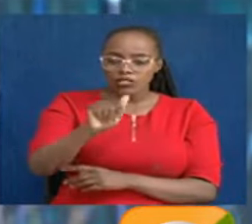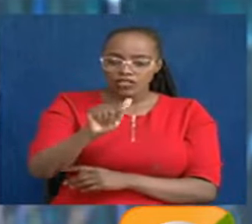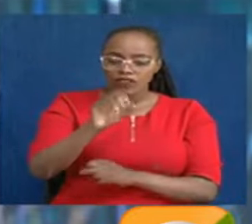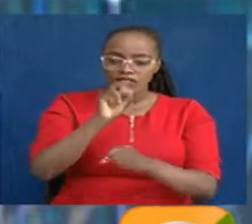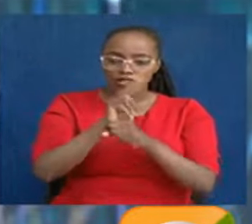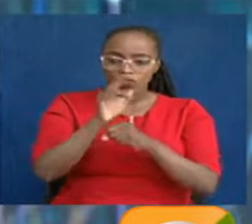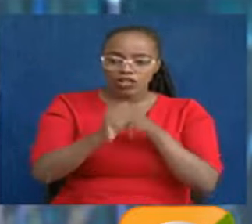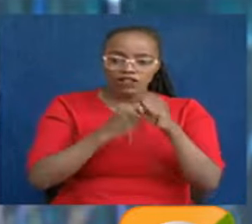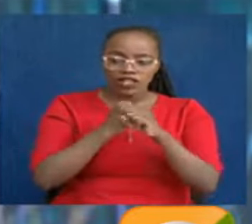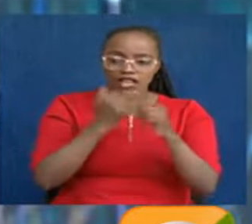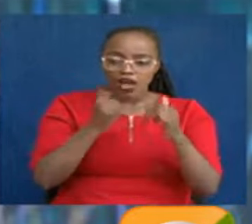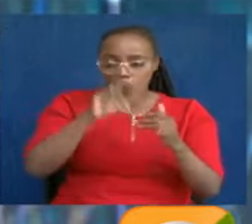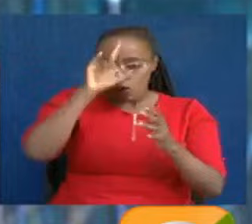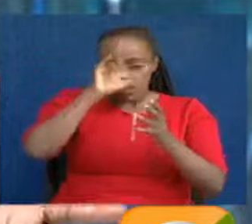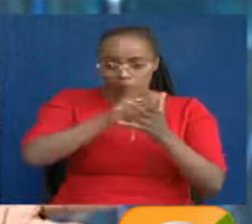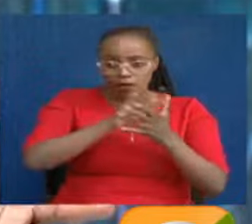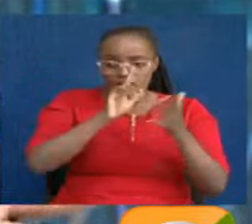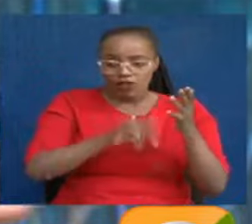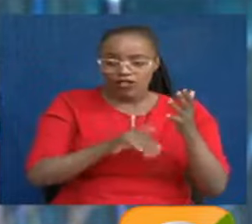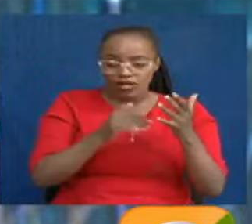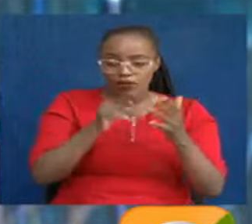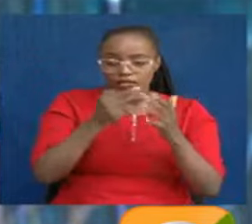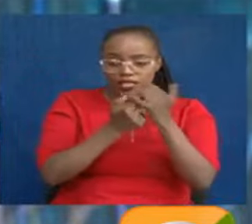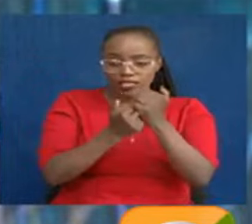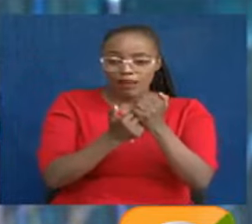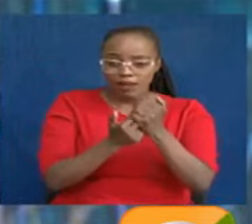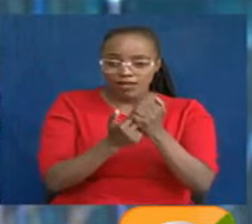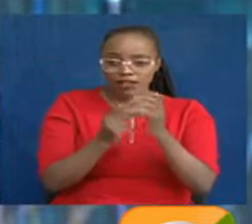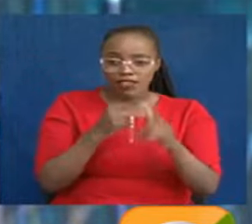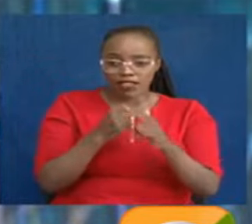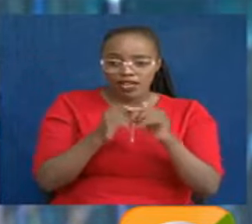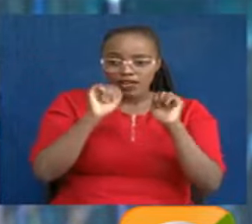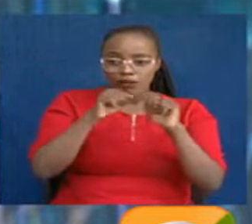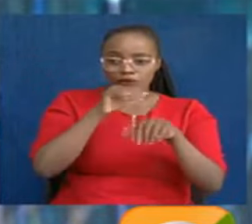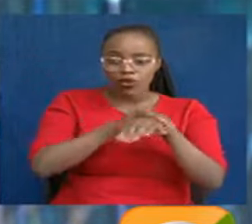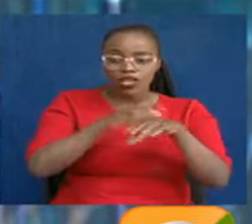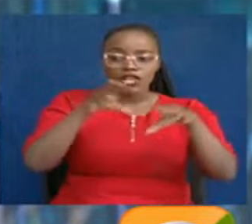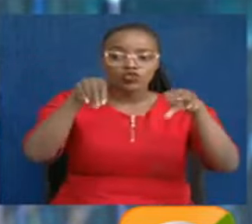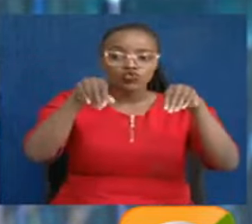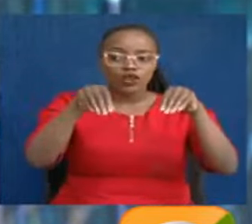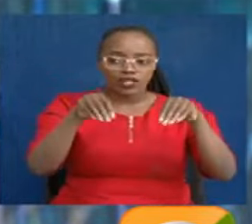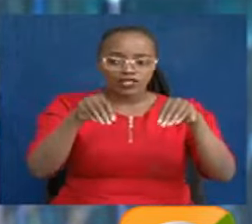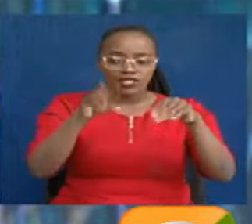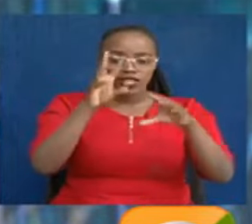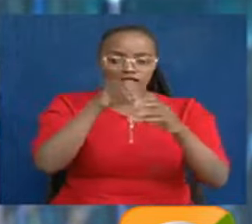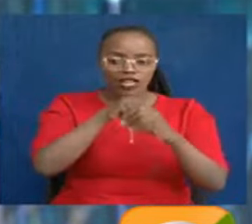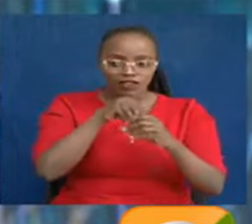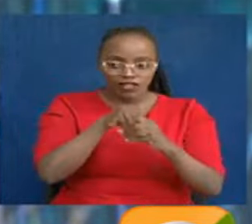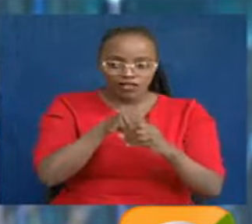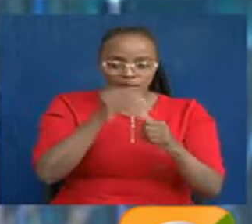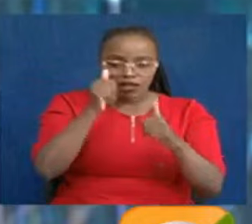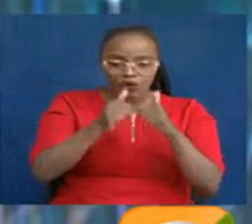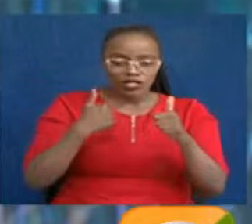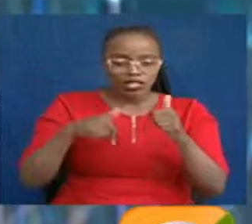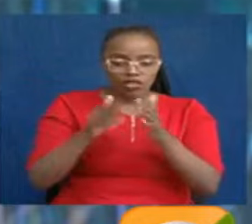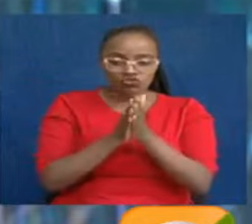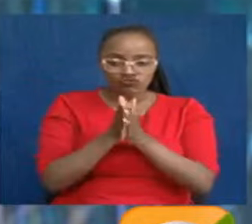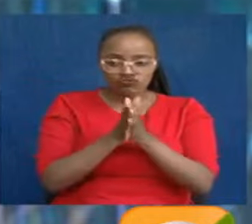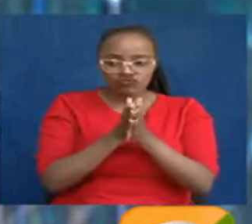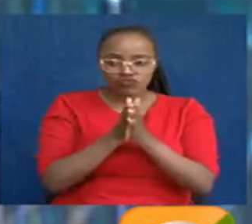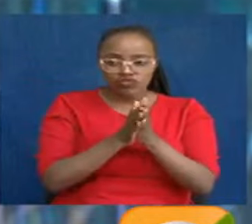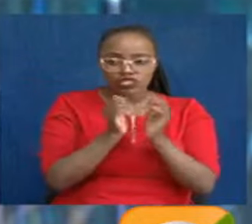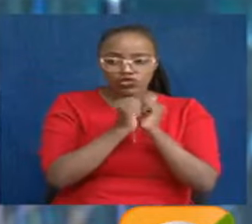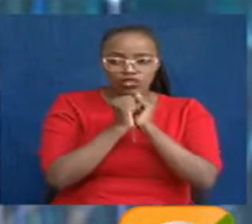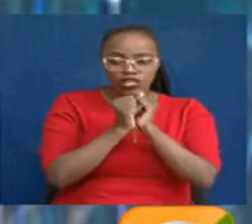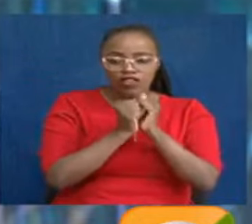year. We believe that with such partnerships, then we'll get the quality investments that we are looking forward to develop